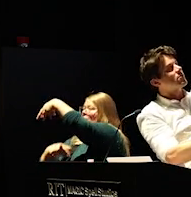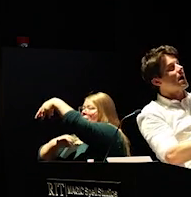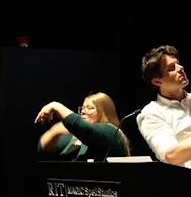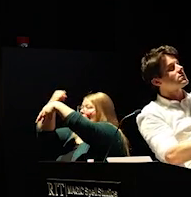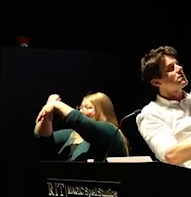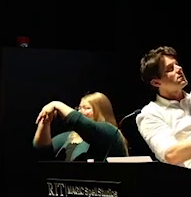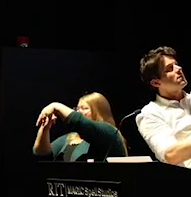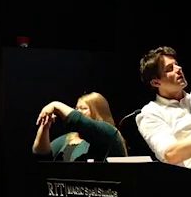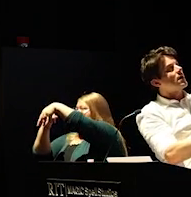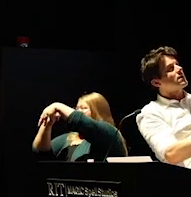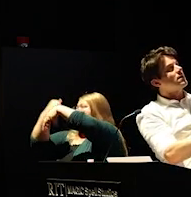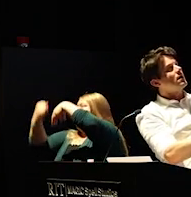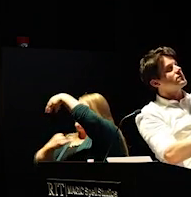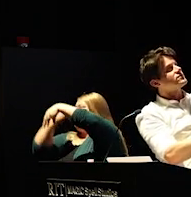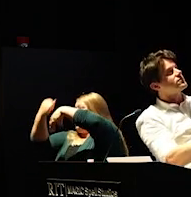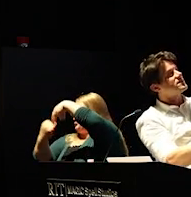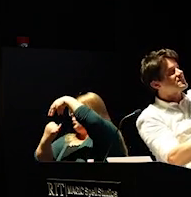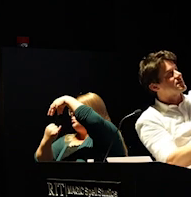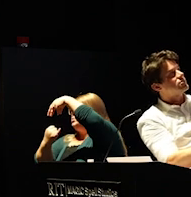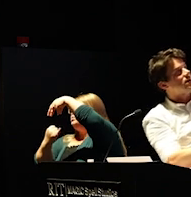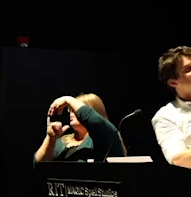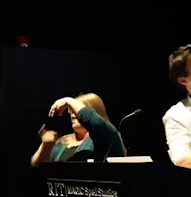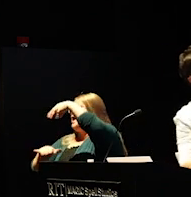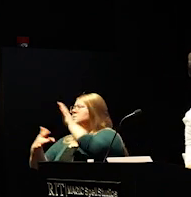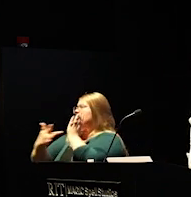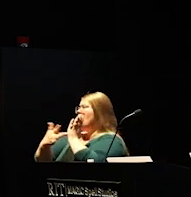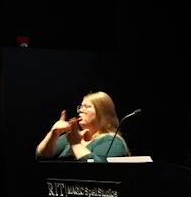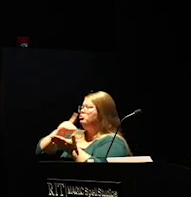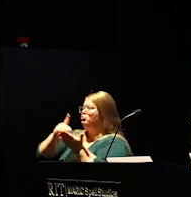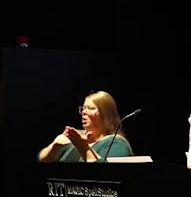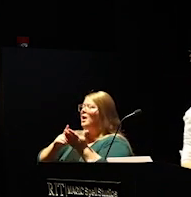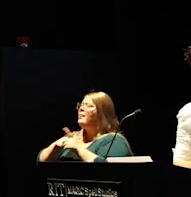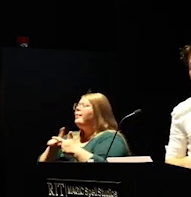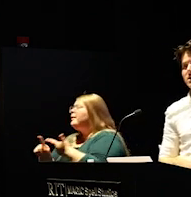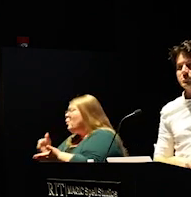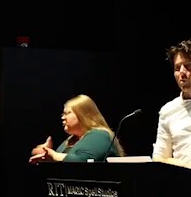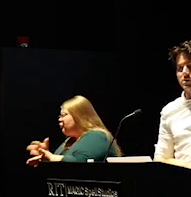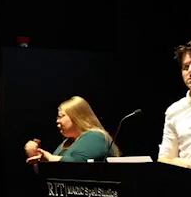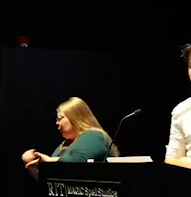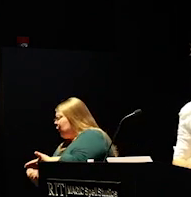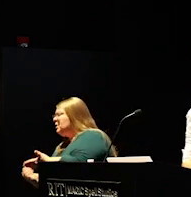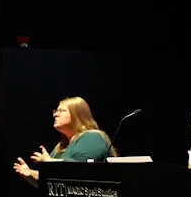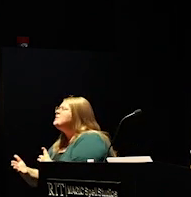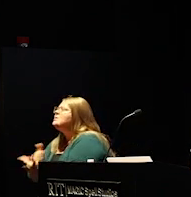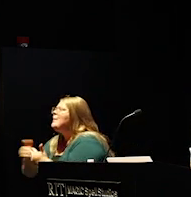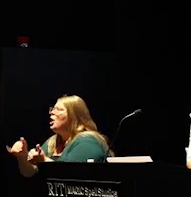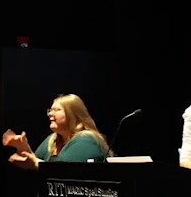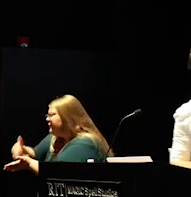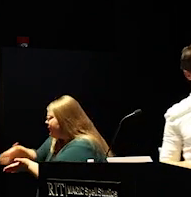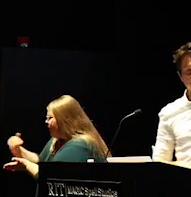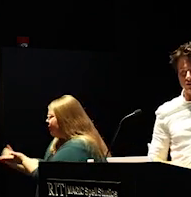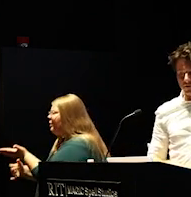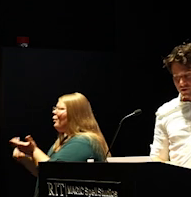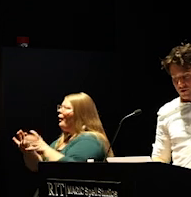of wrapped around, and there's that technical drawing. And then there's drawing it on a Post-it note, like how you want to do it. Drawing is important. That saves a